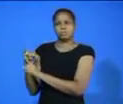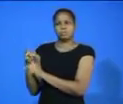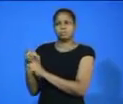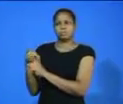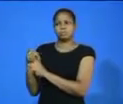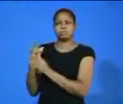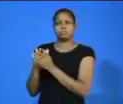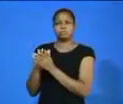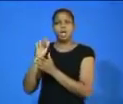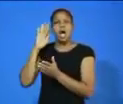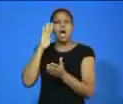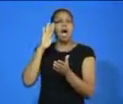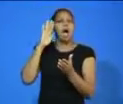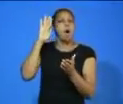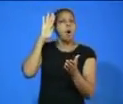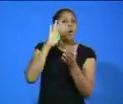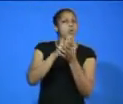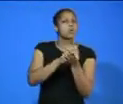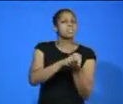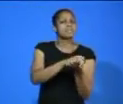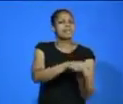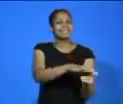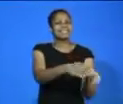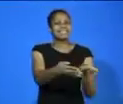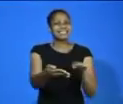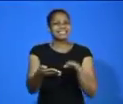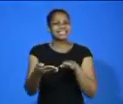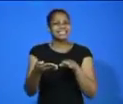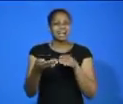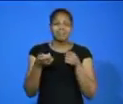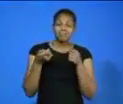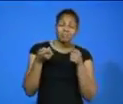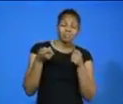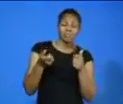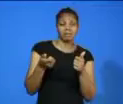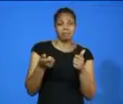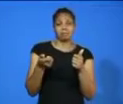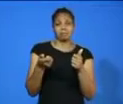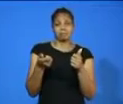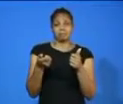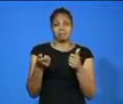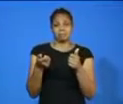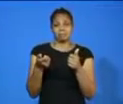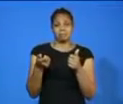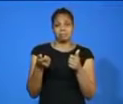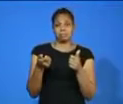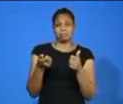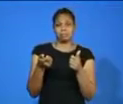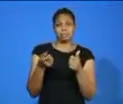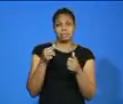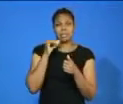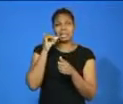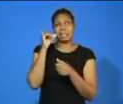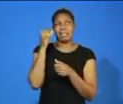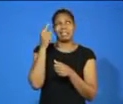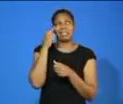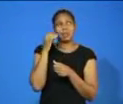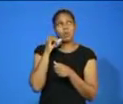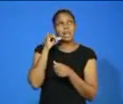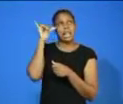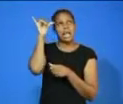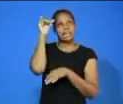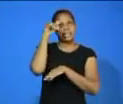Lost her husband by sudden death either last night or this morning.